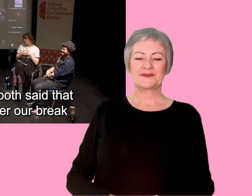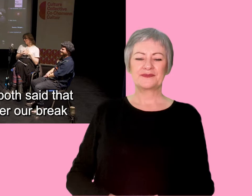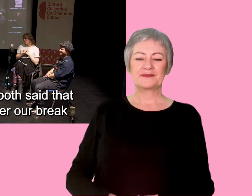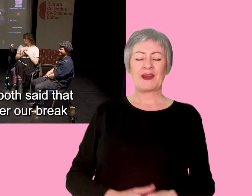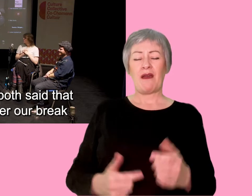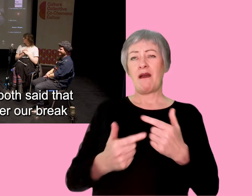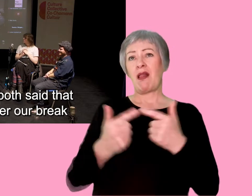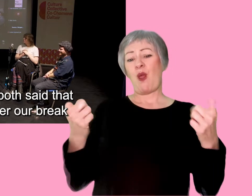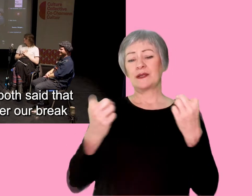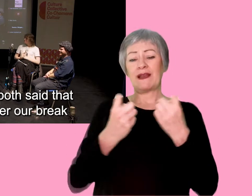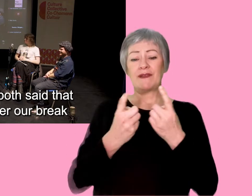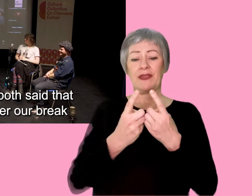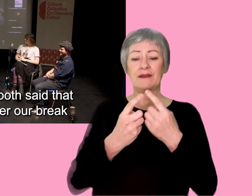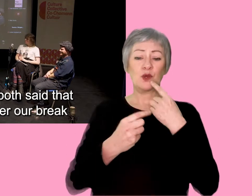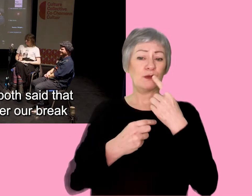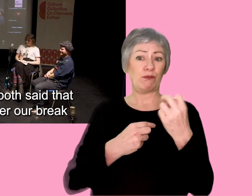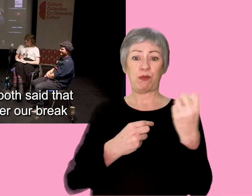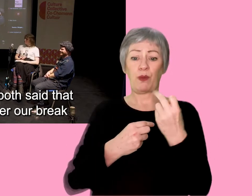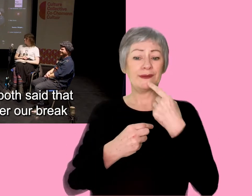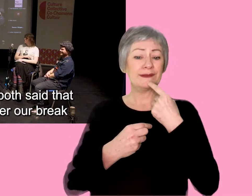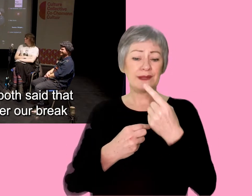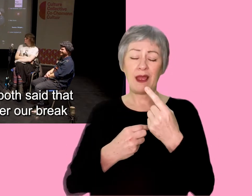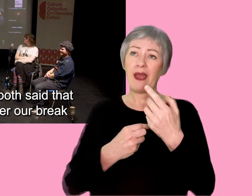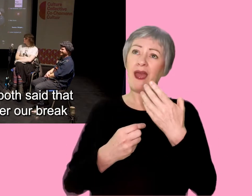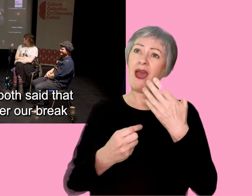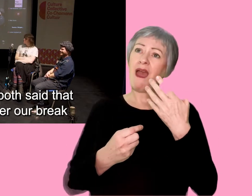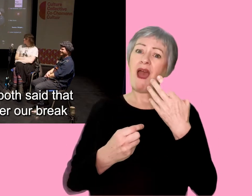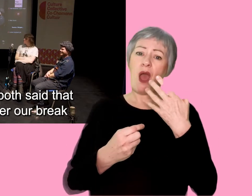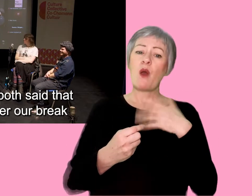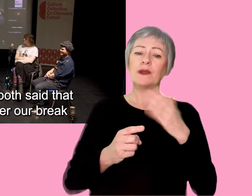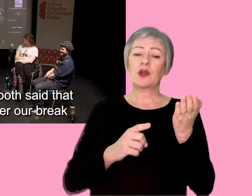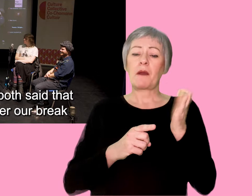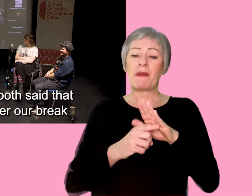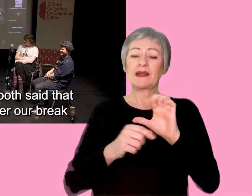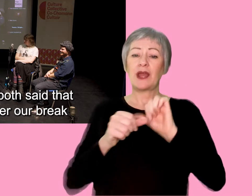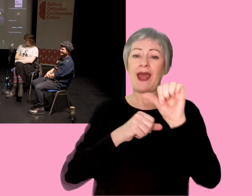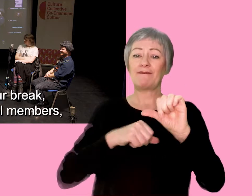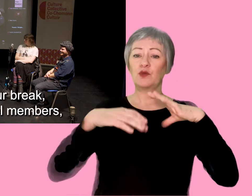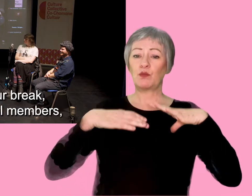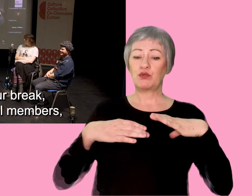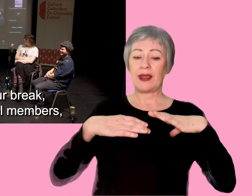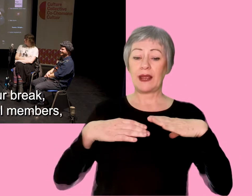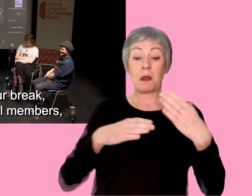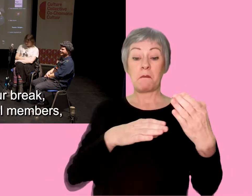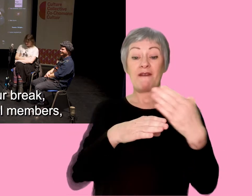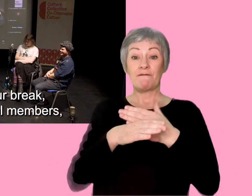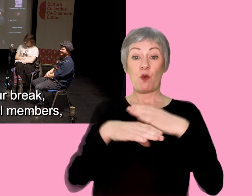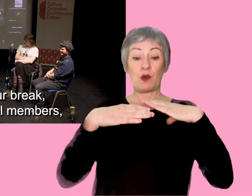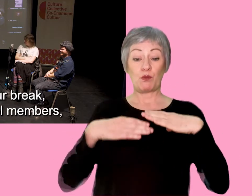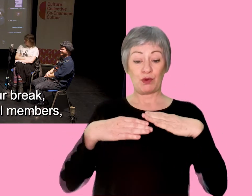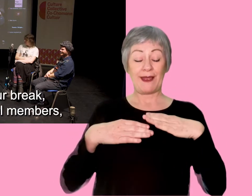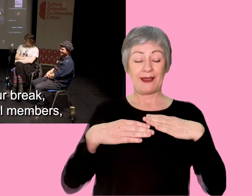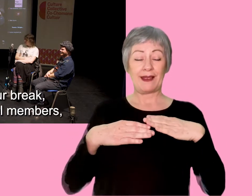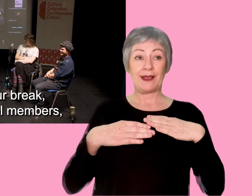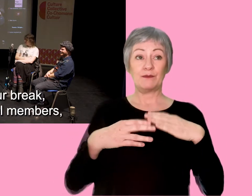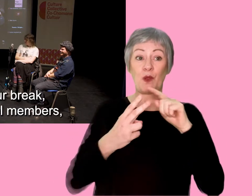There was lots of things you said that you both said actually that I want to come back to after our break. But before we have our break,